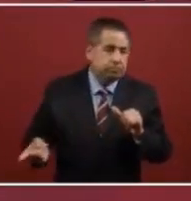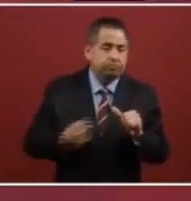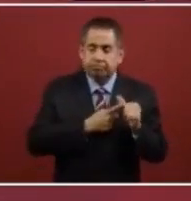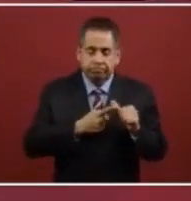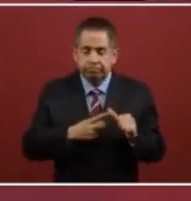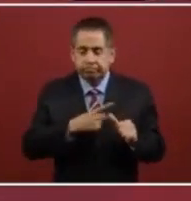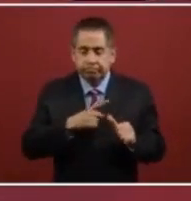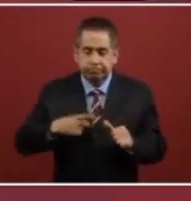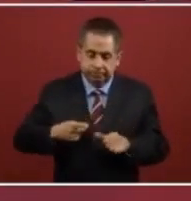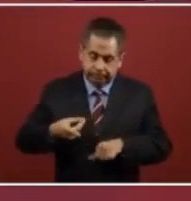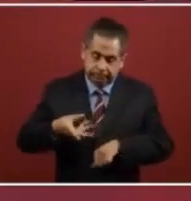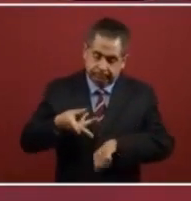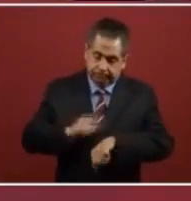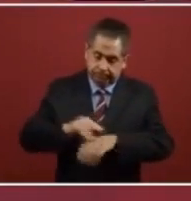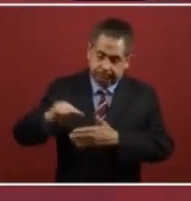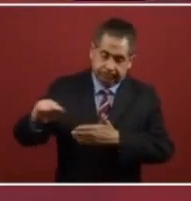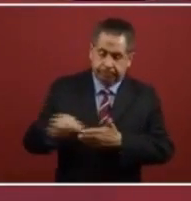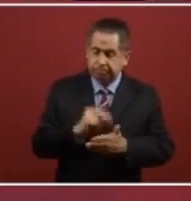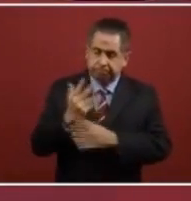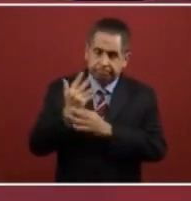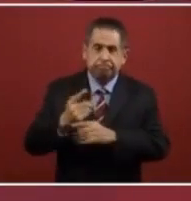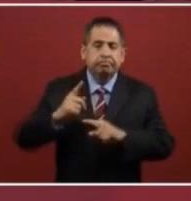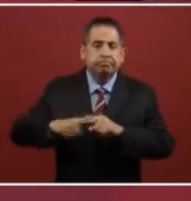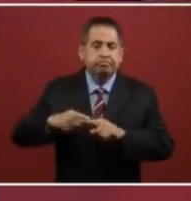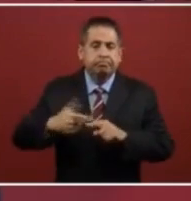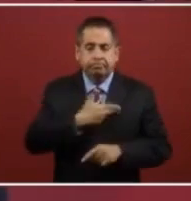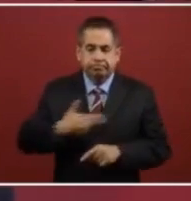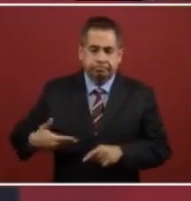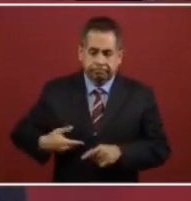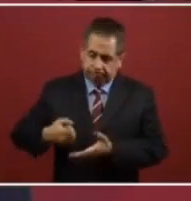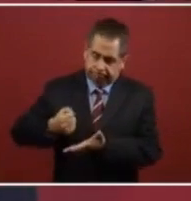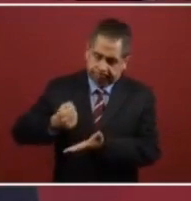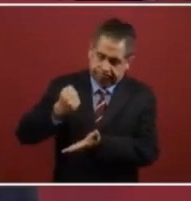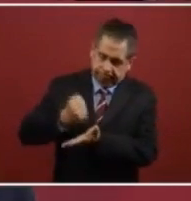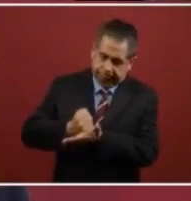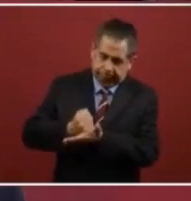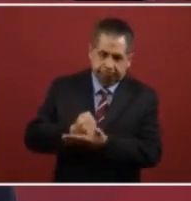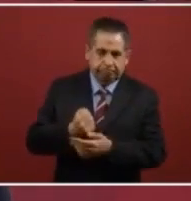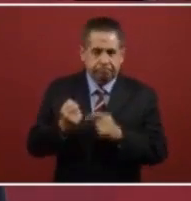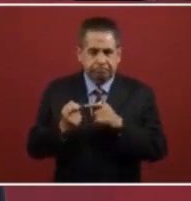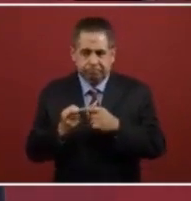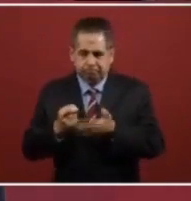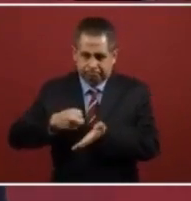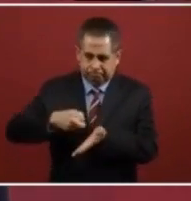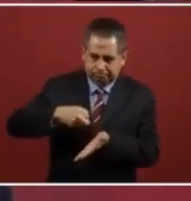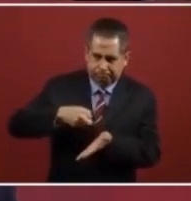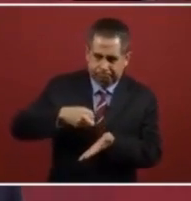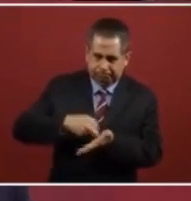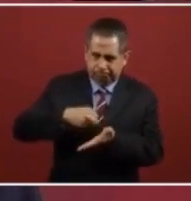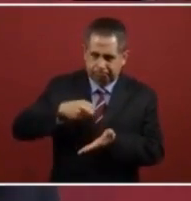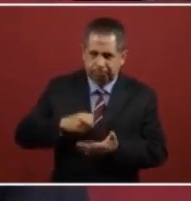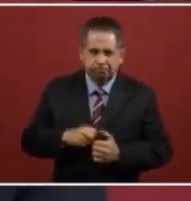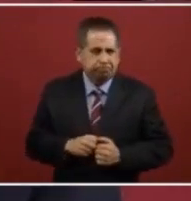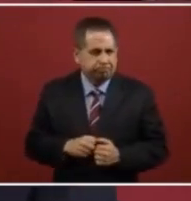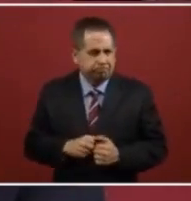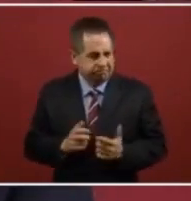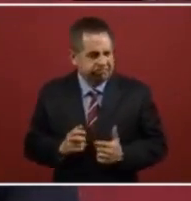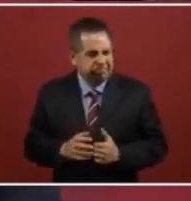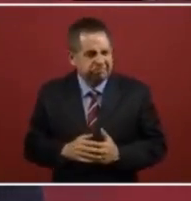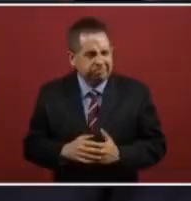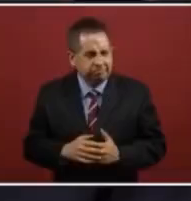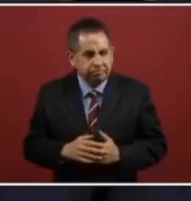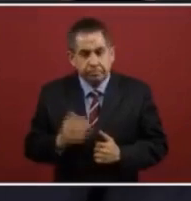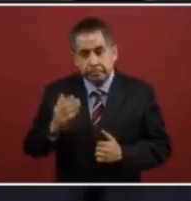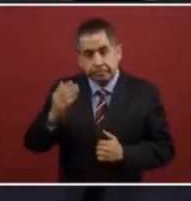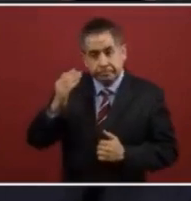presidente. that if they travel to ¿Saben? travel ese outside memorando se dio a the conocer hace country,